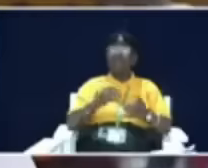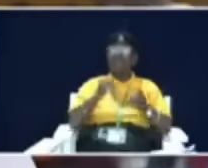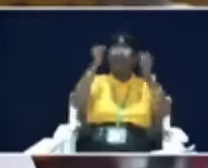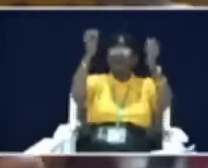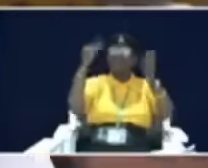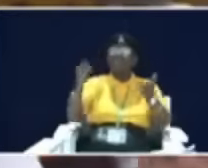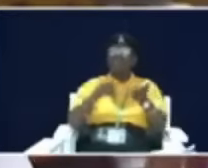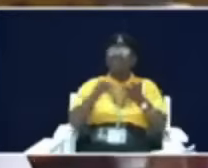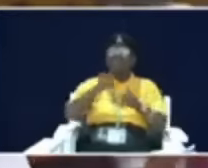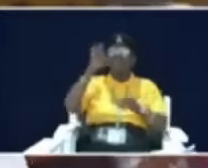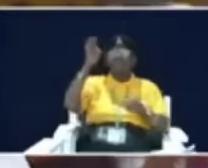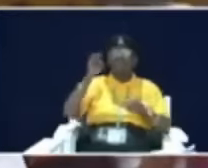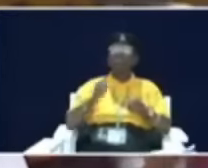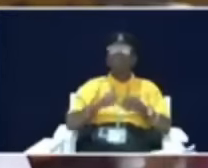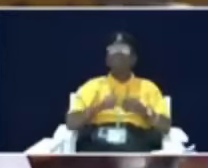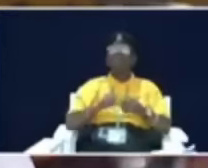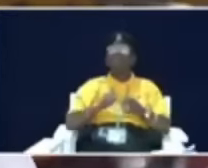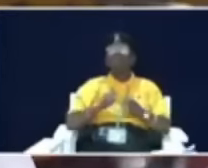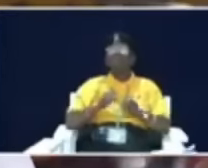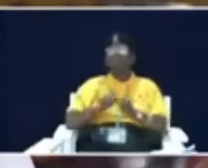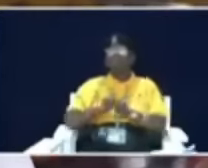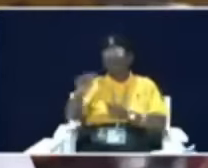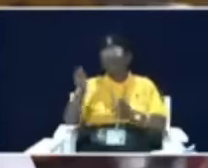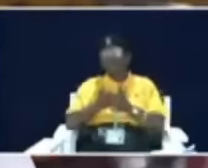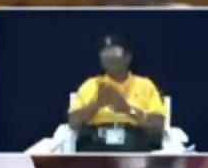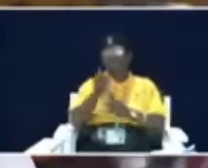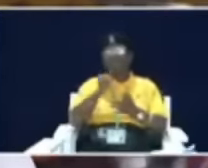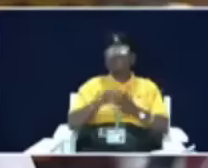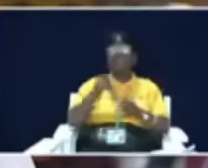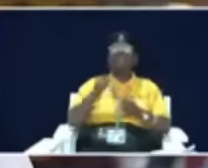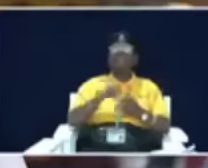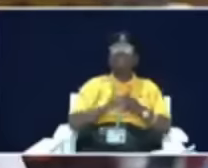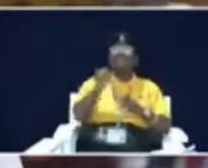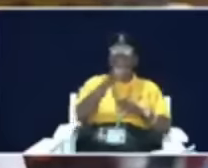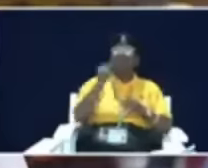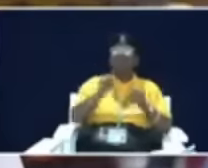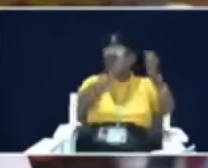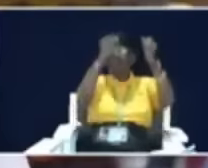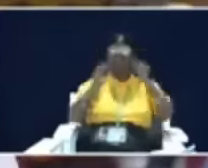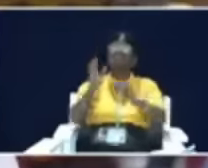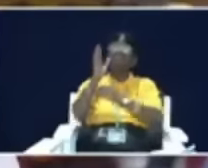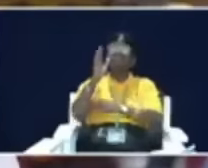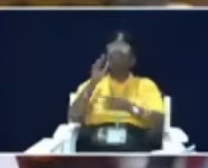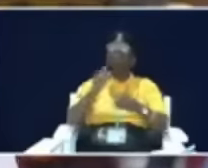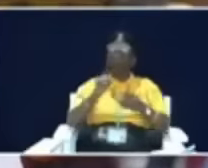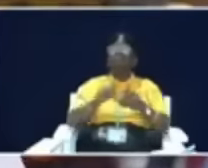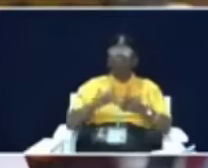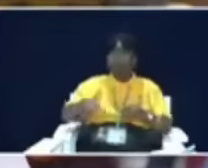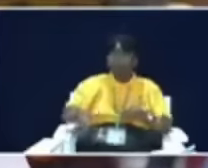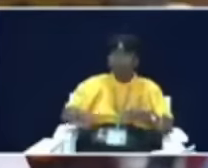It takes the Almighty God, the one who said the earth is mine and the fullness thereof, to uproot the wall of